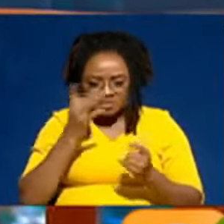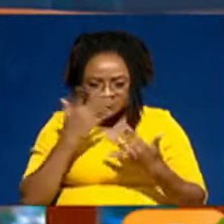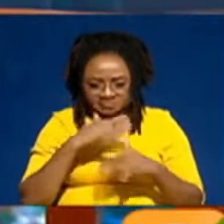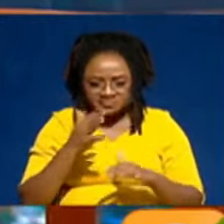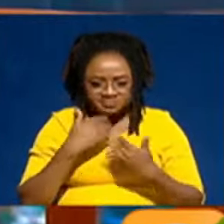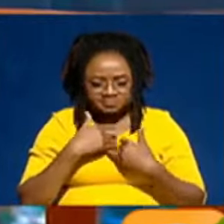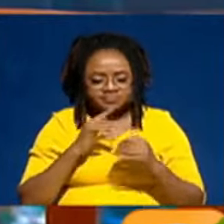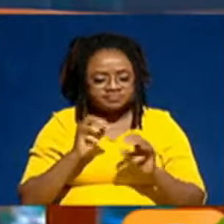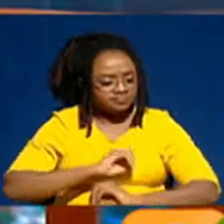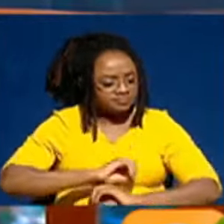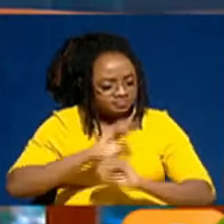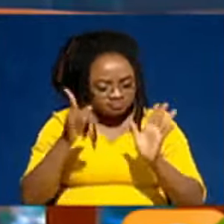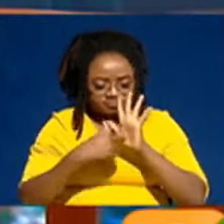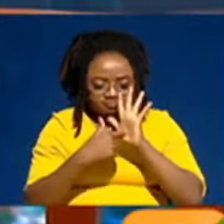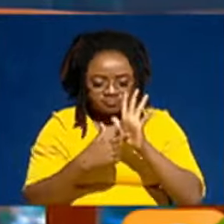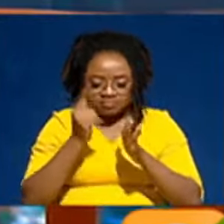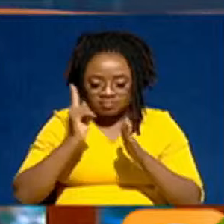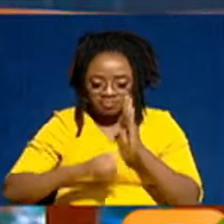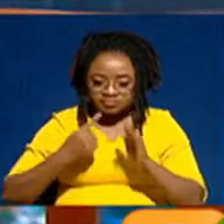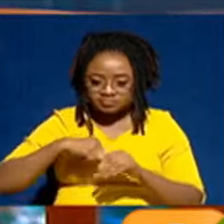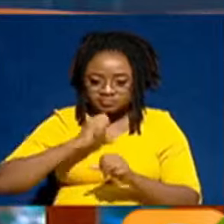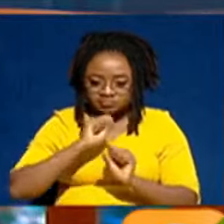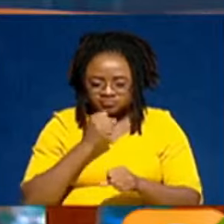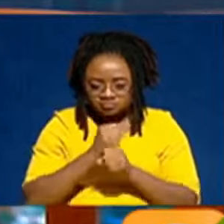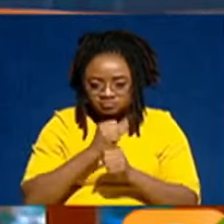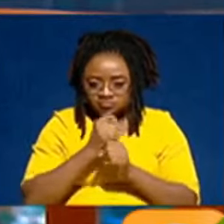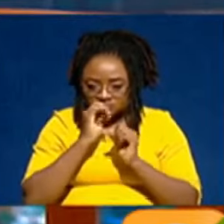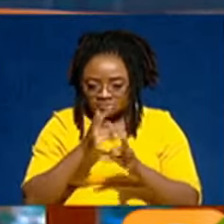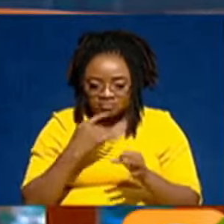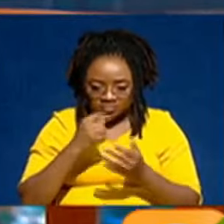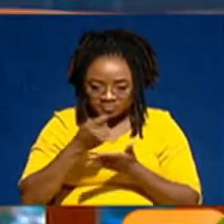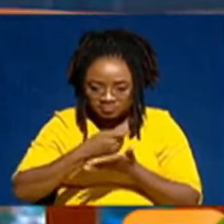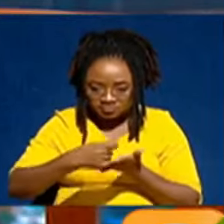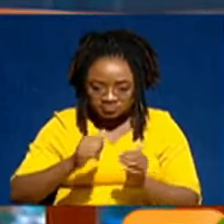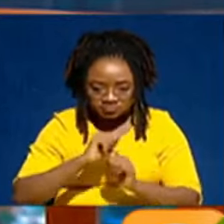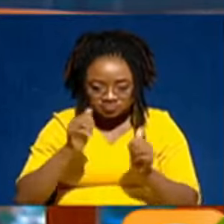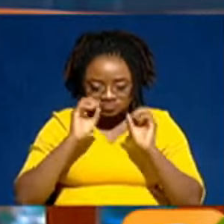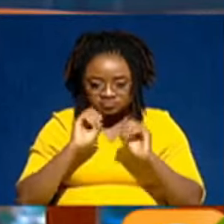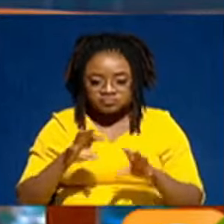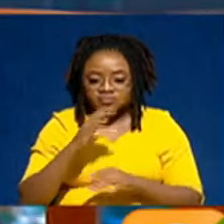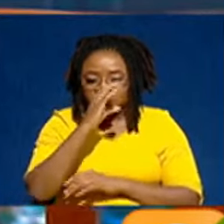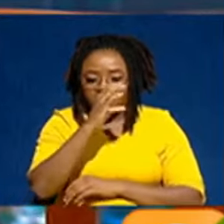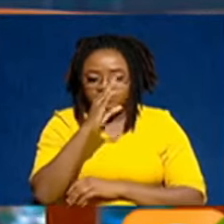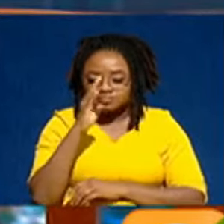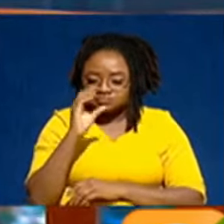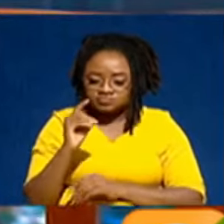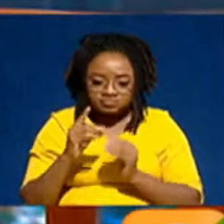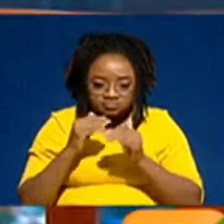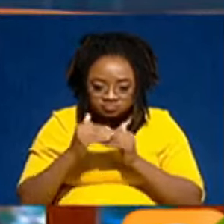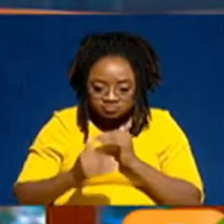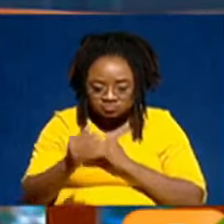live example of what can do if we don't plan properly. CBD, in another few years, if